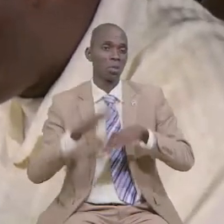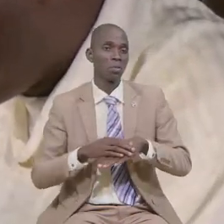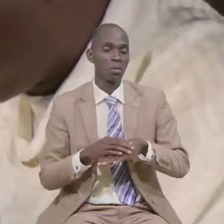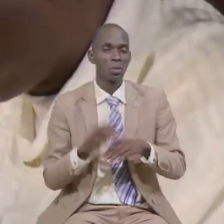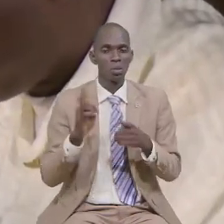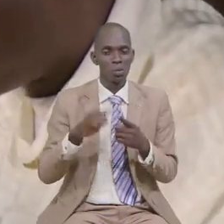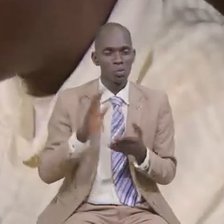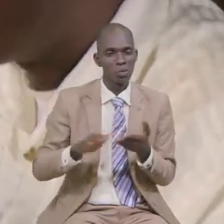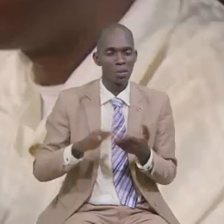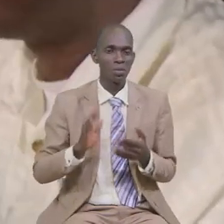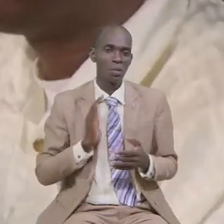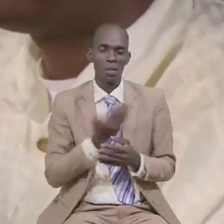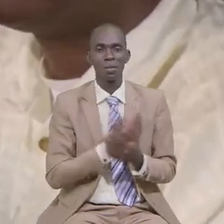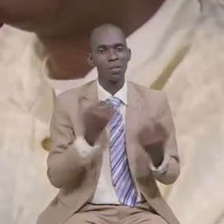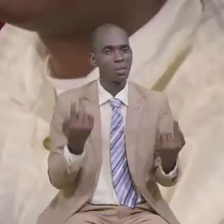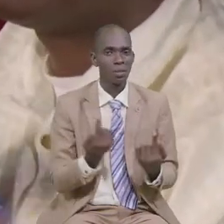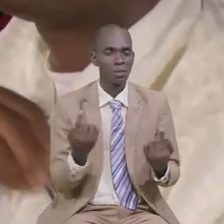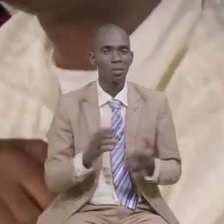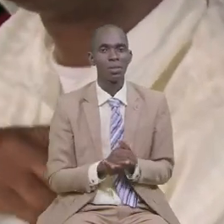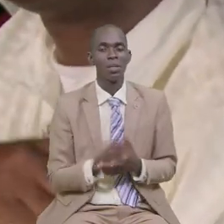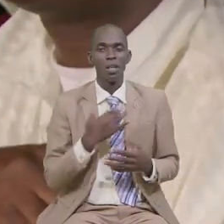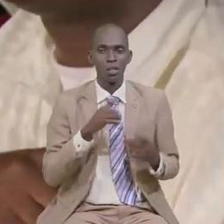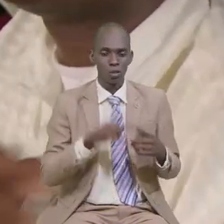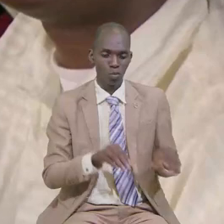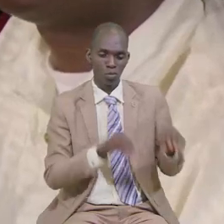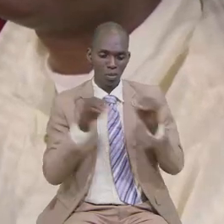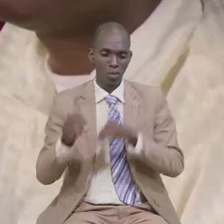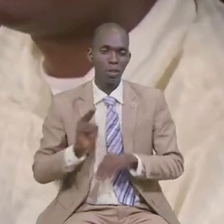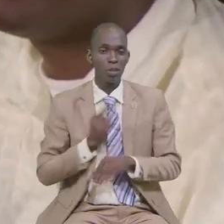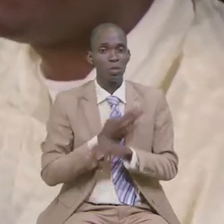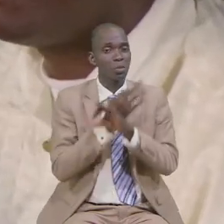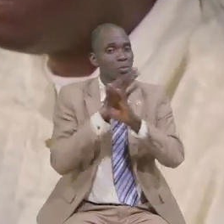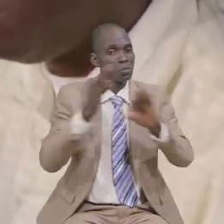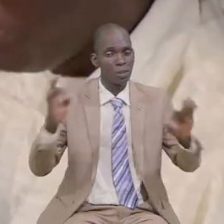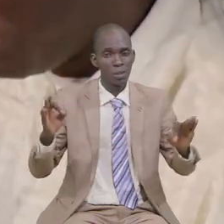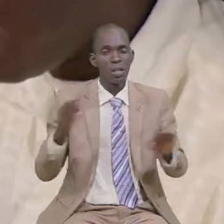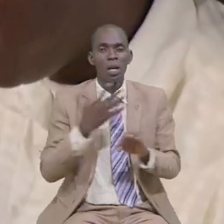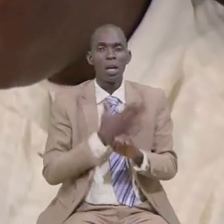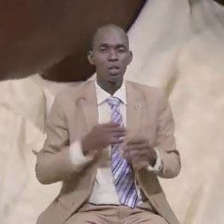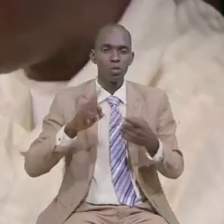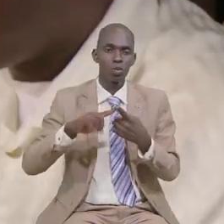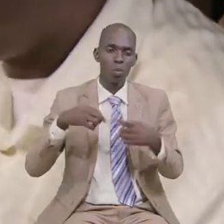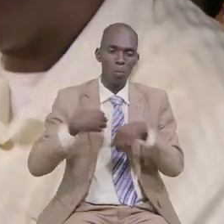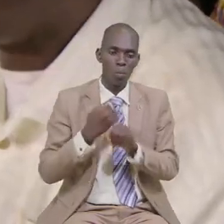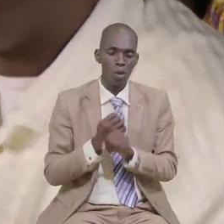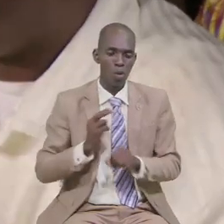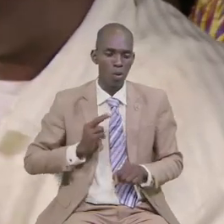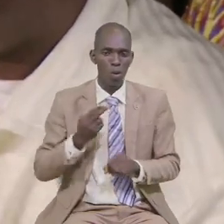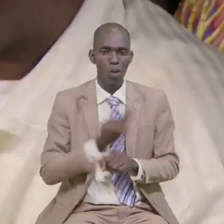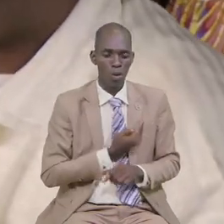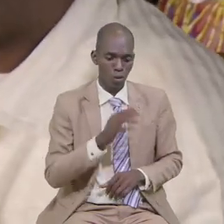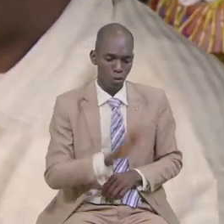our sin and to set us free and to make us children of